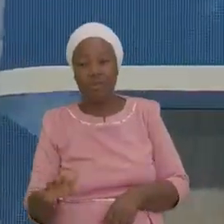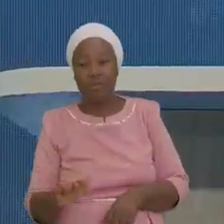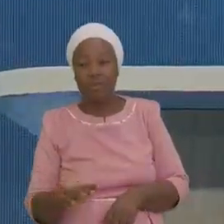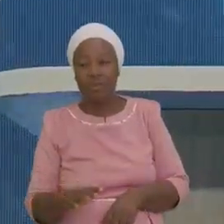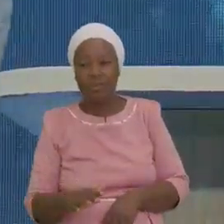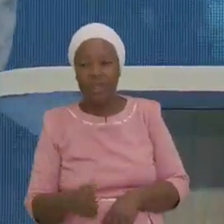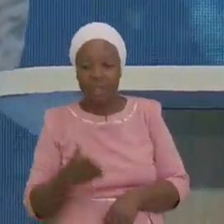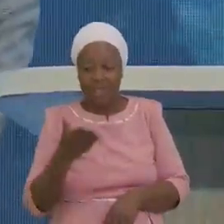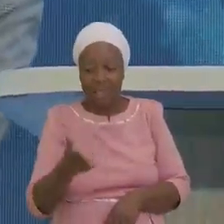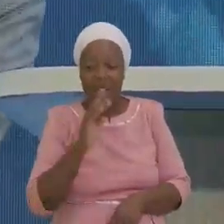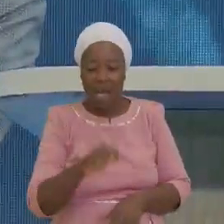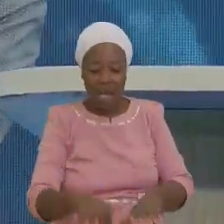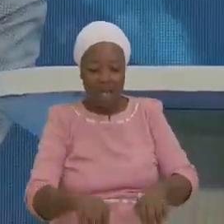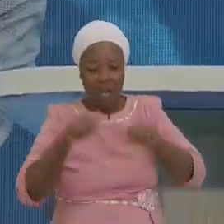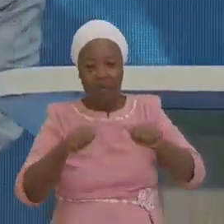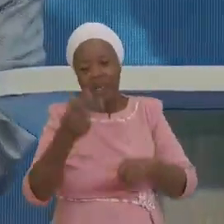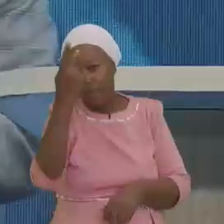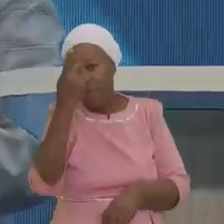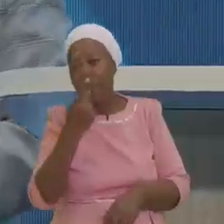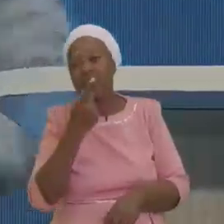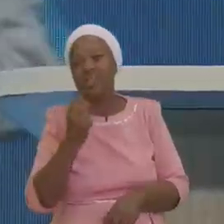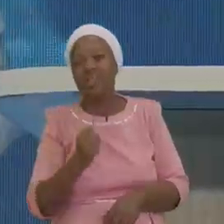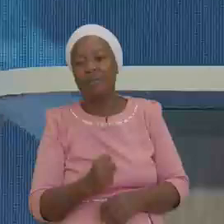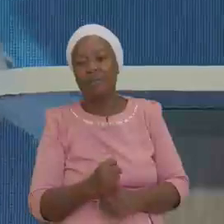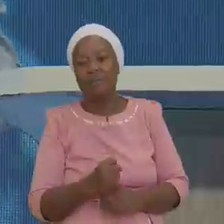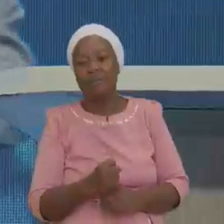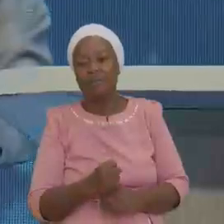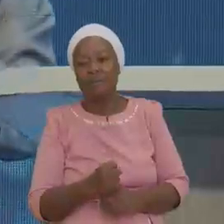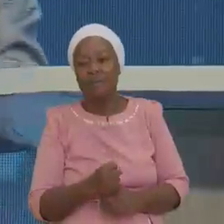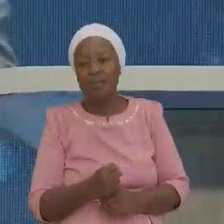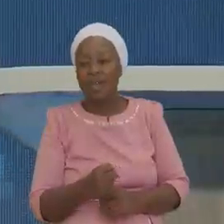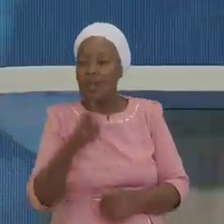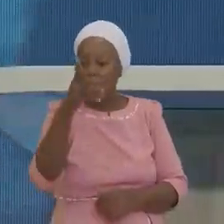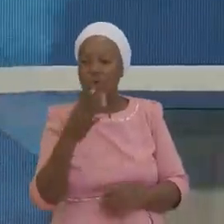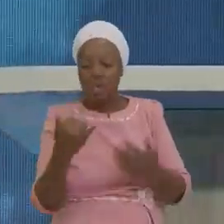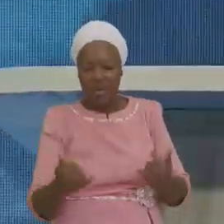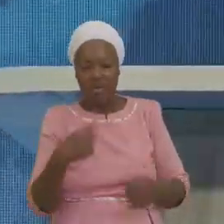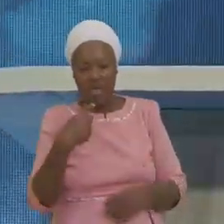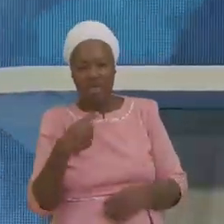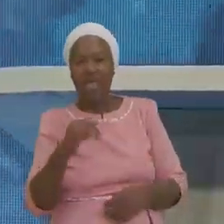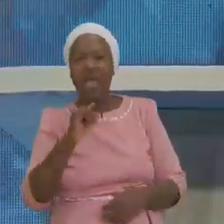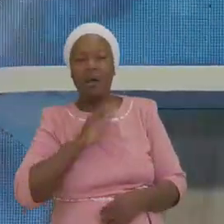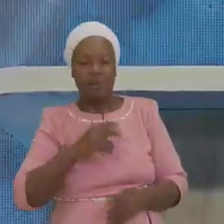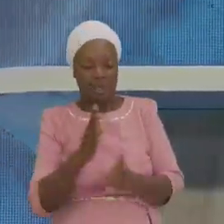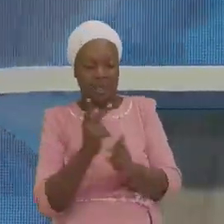There are adopted parents. God now says, I'll take care of you.